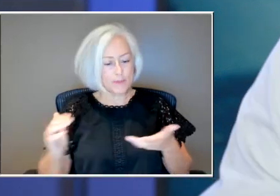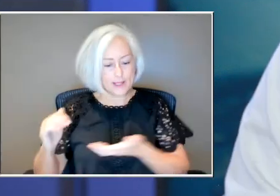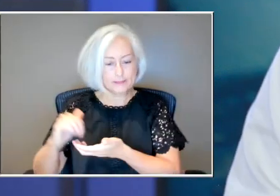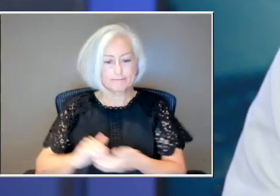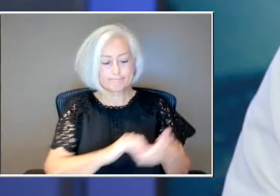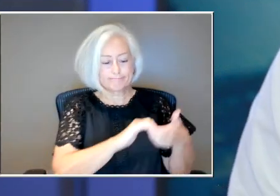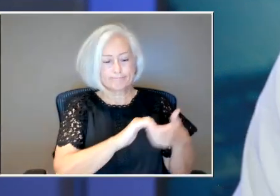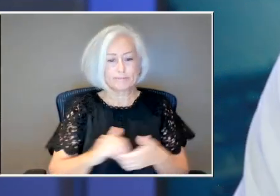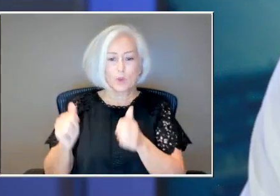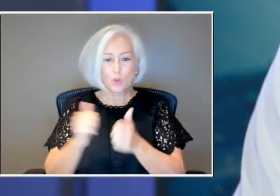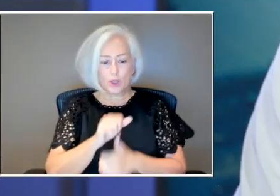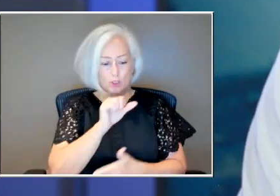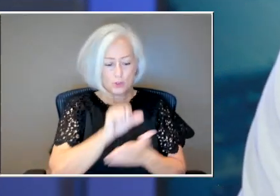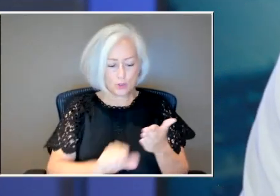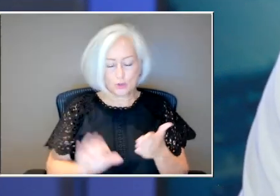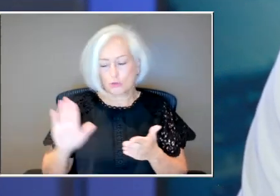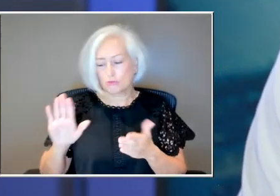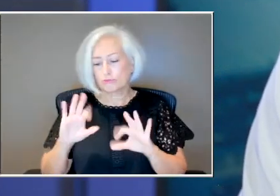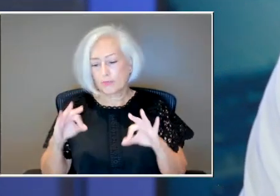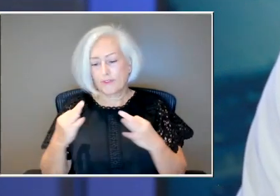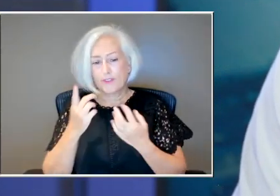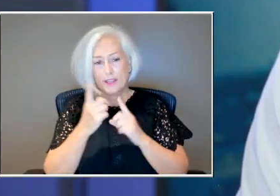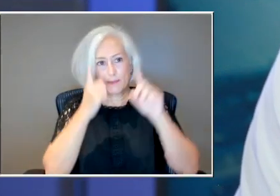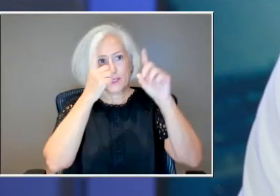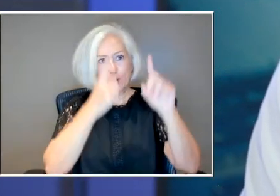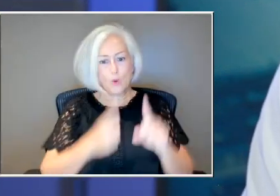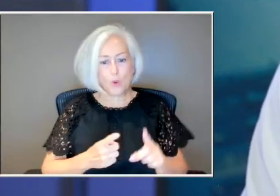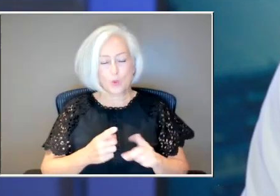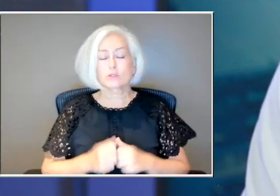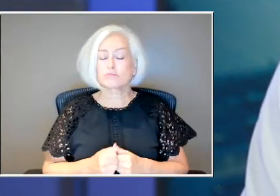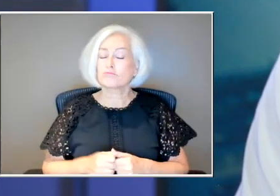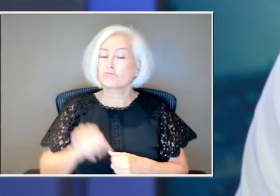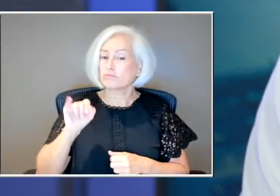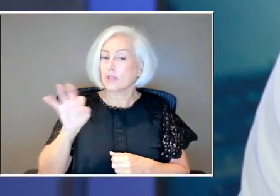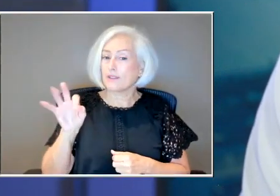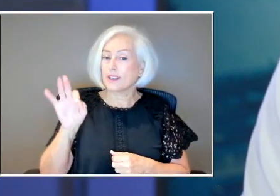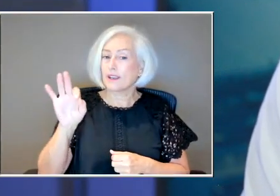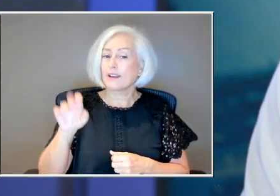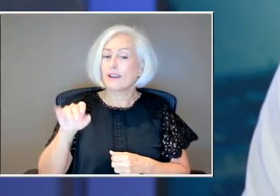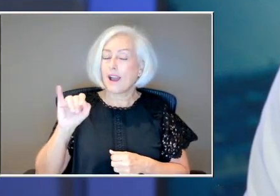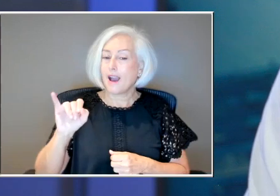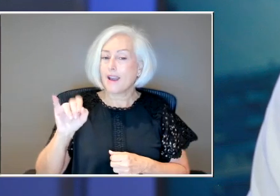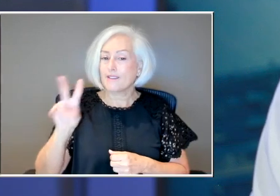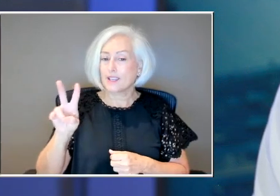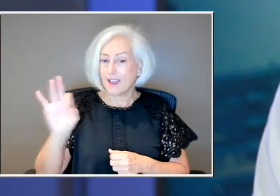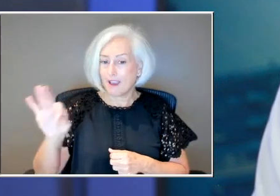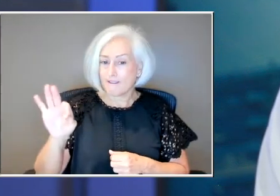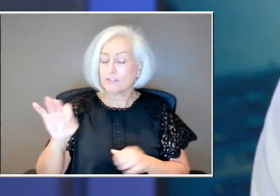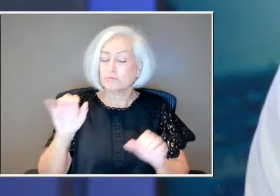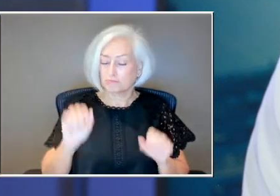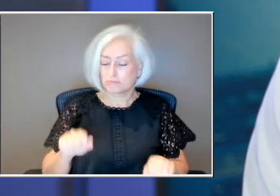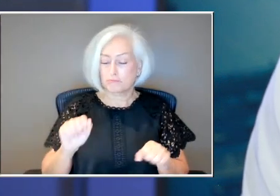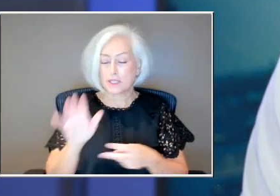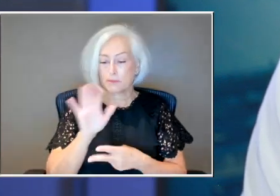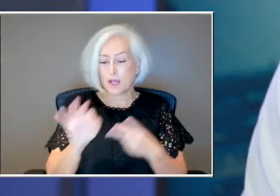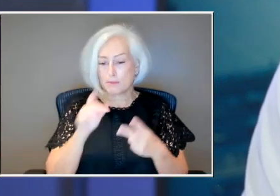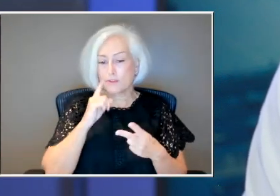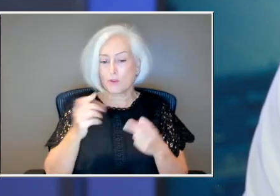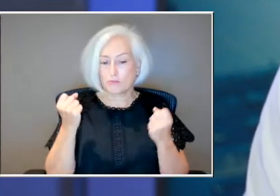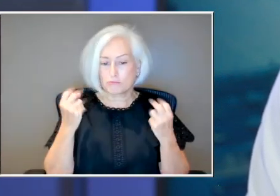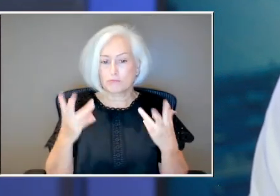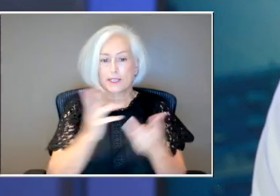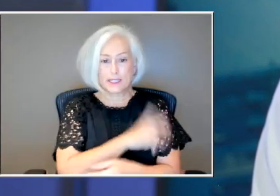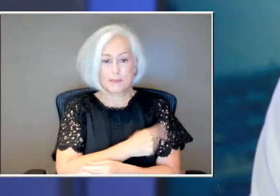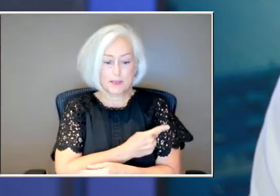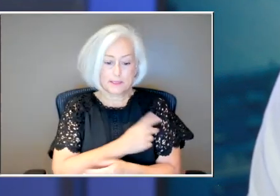and family goals. But sometimes IVF, it's definitely a reasonable option for many patients with endometriosis, and sometimes the only